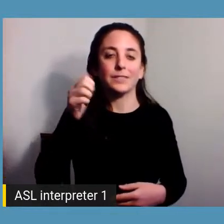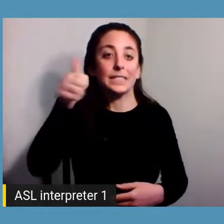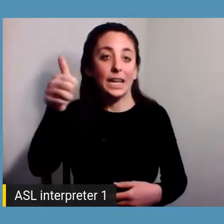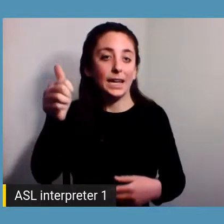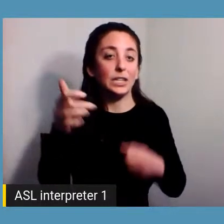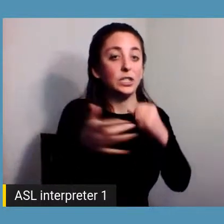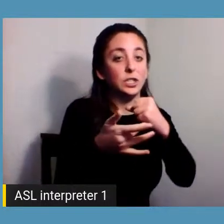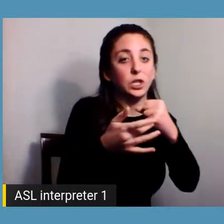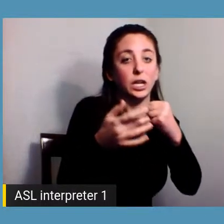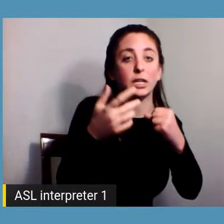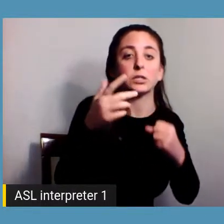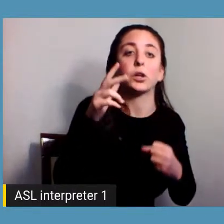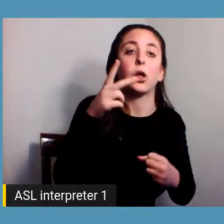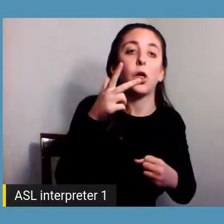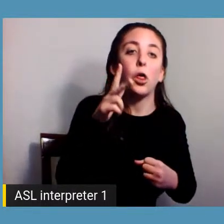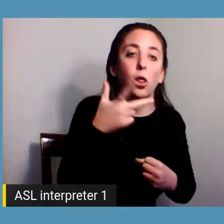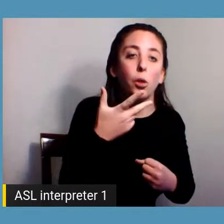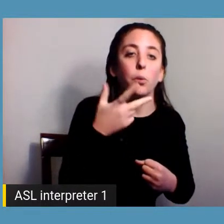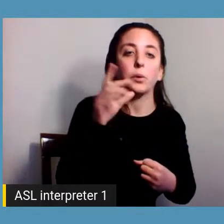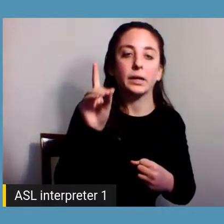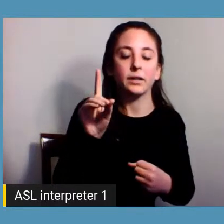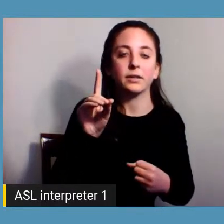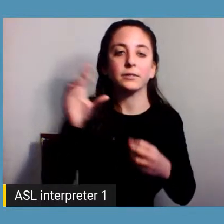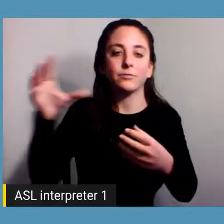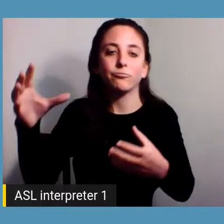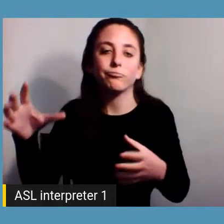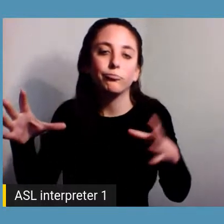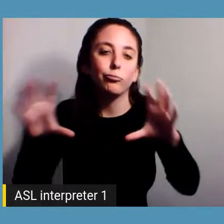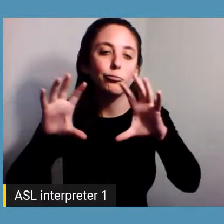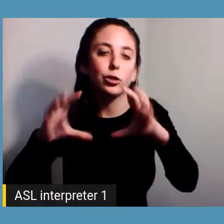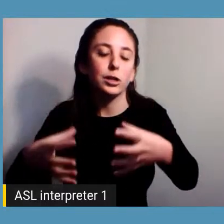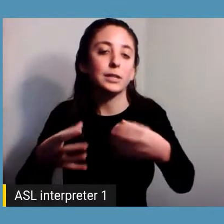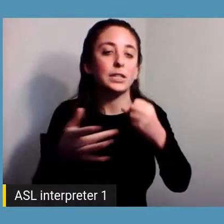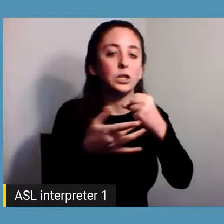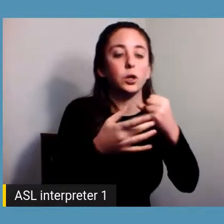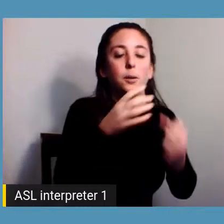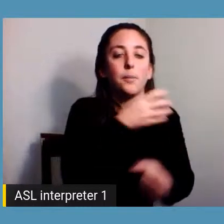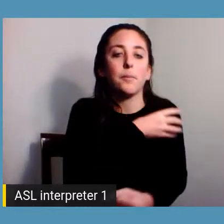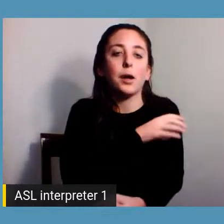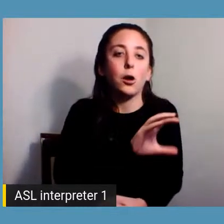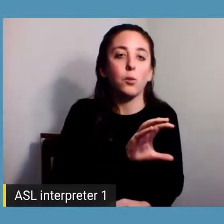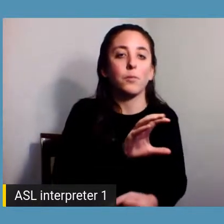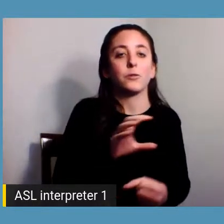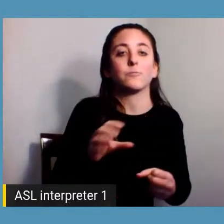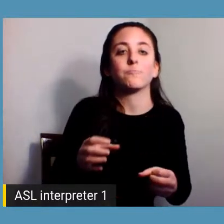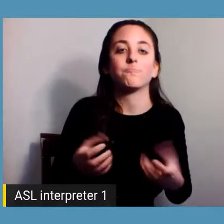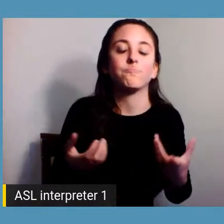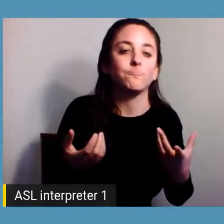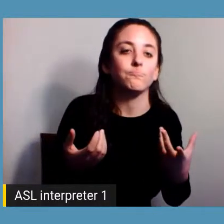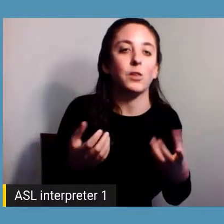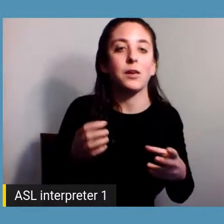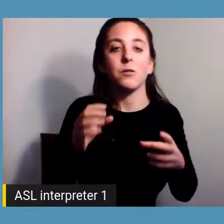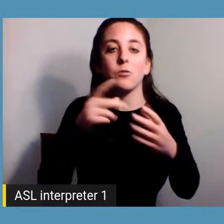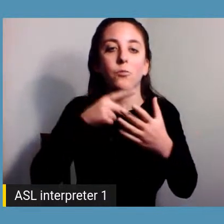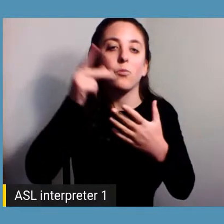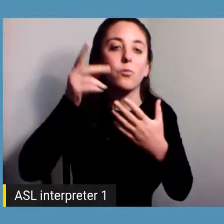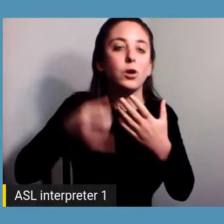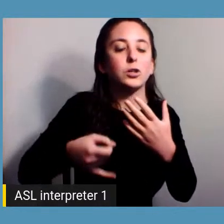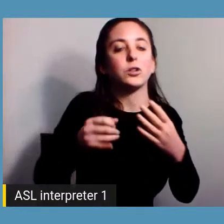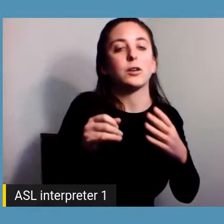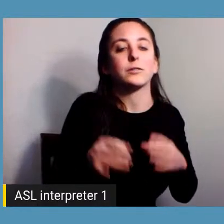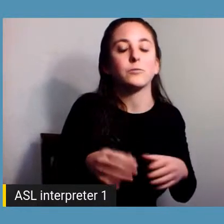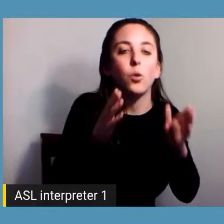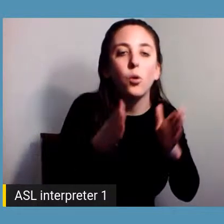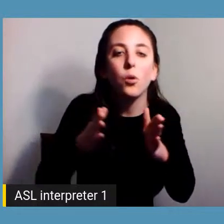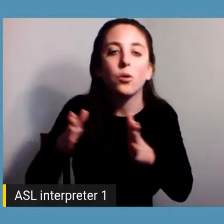museums. The Digital Empowerment Project is a nationwide initiative organized by the 6 U.S. regional museum associations dedicated to